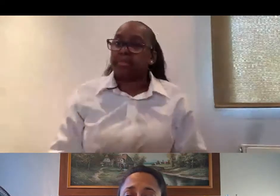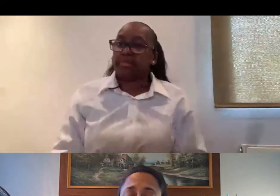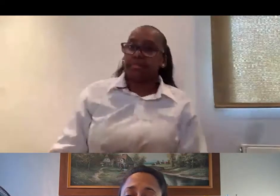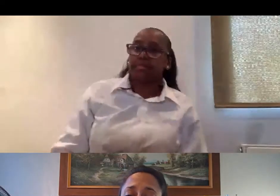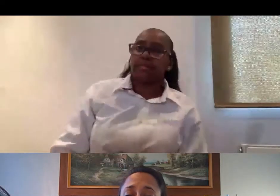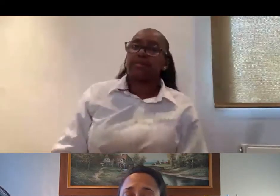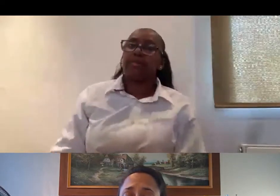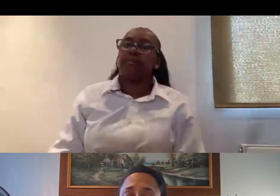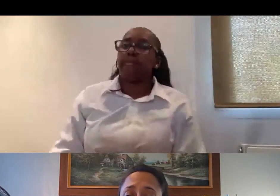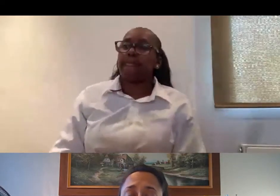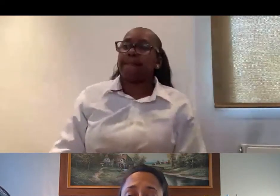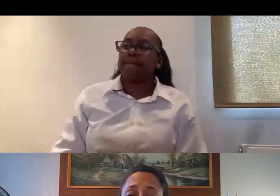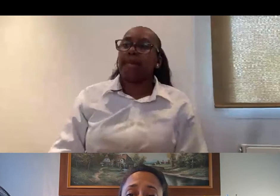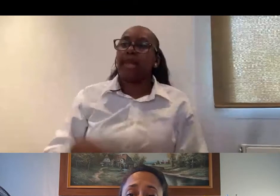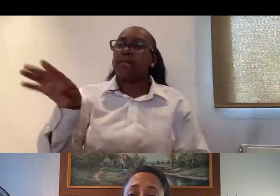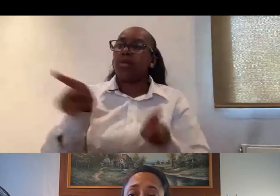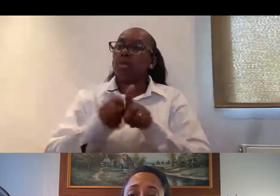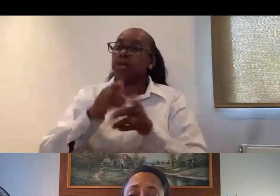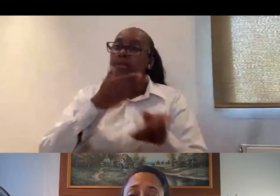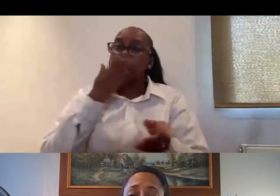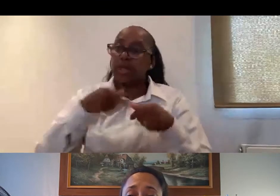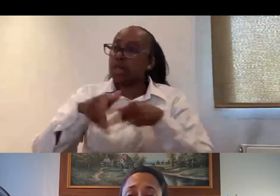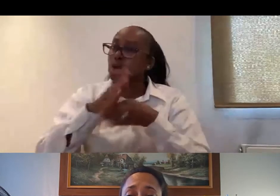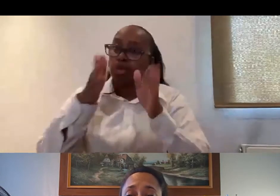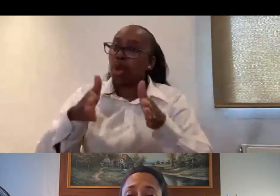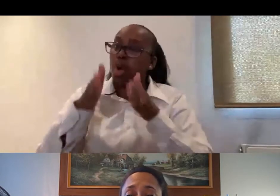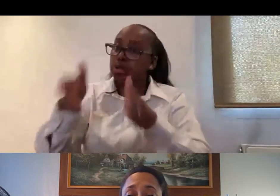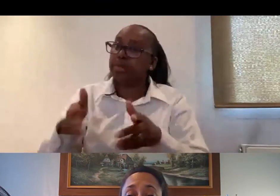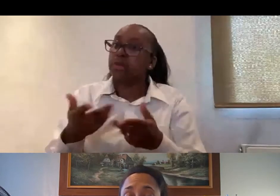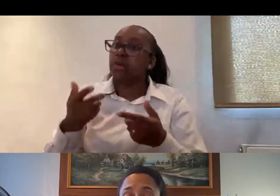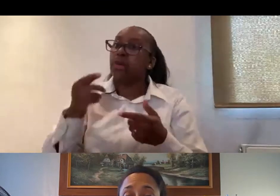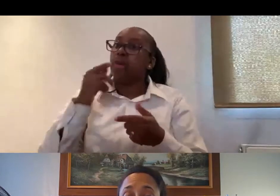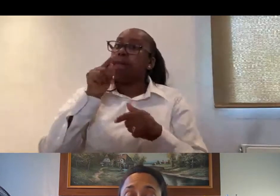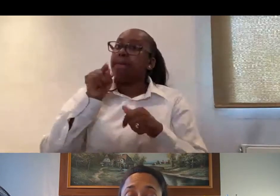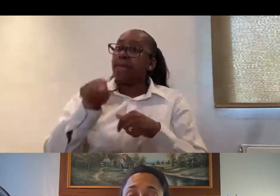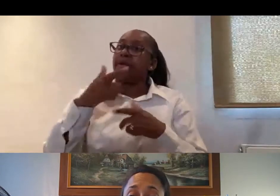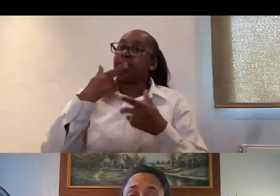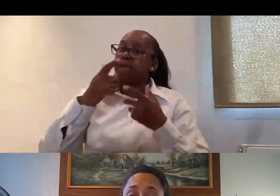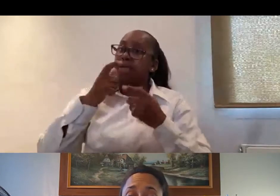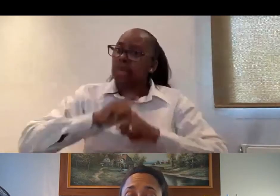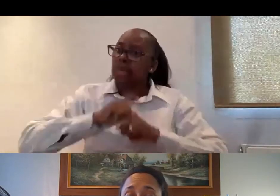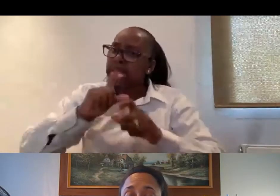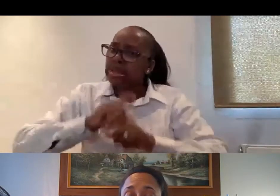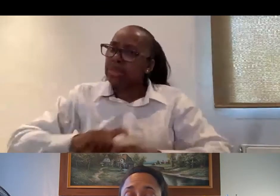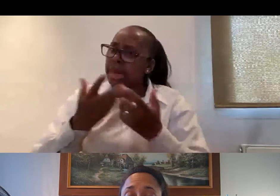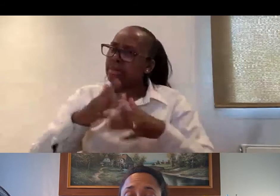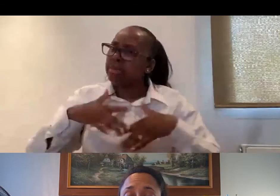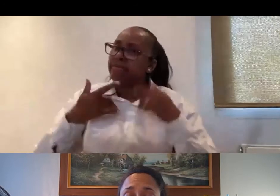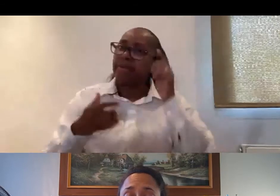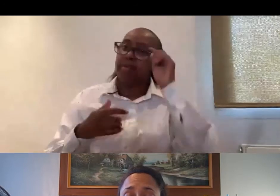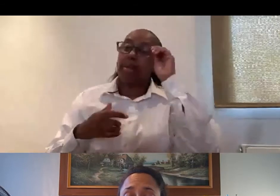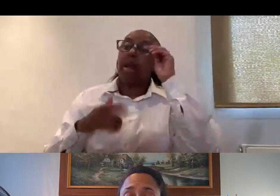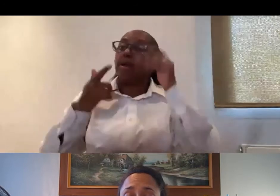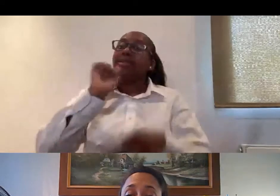And I know you weren't hospitalised, but obviously the symptoms are ongoing and they're continuing. I went